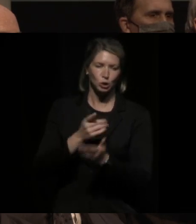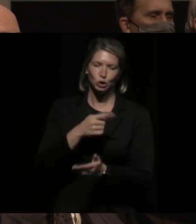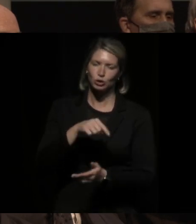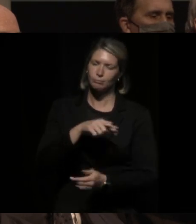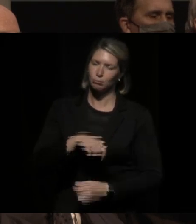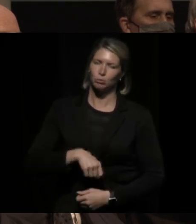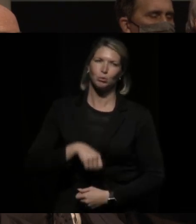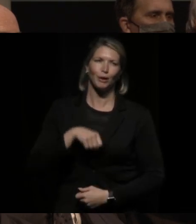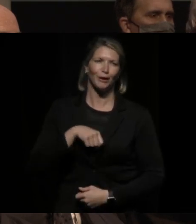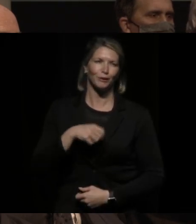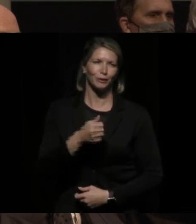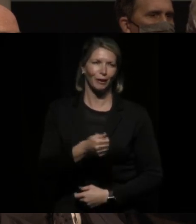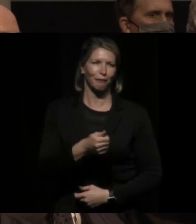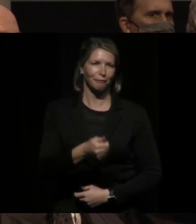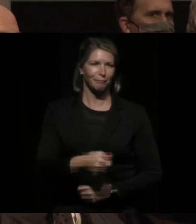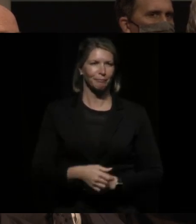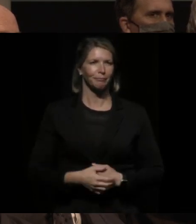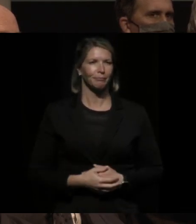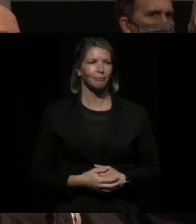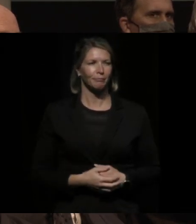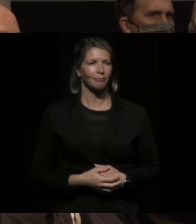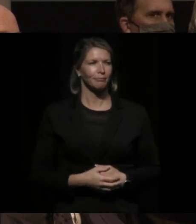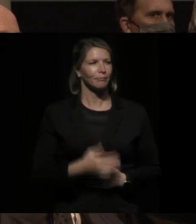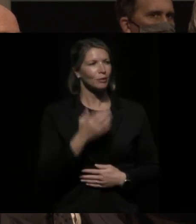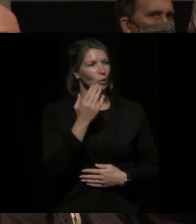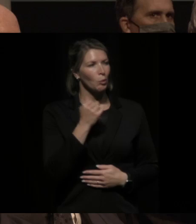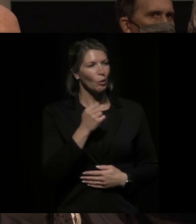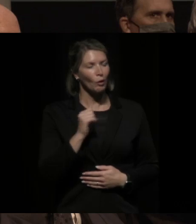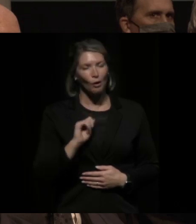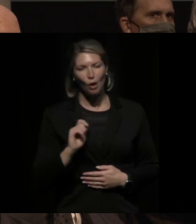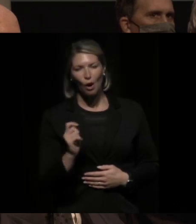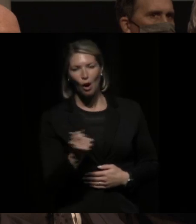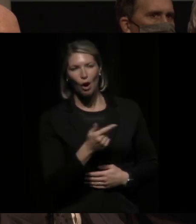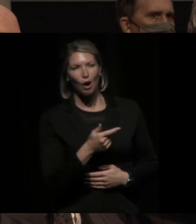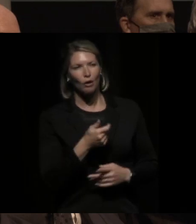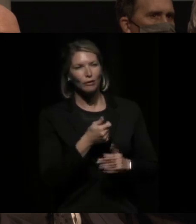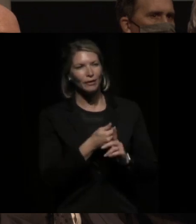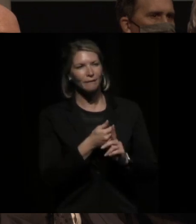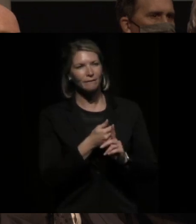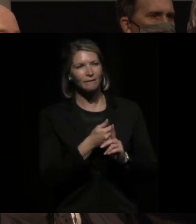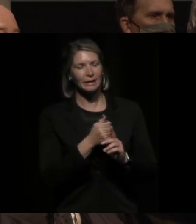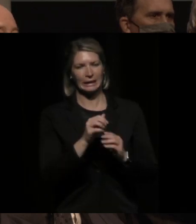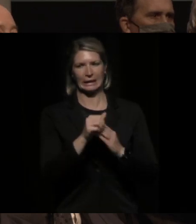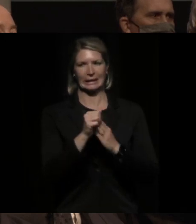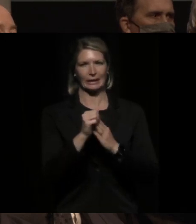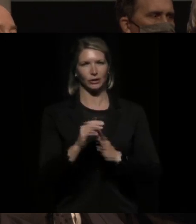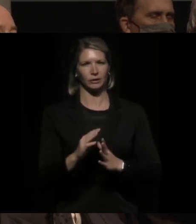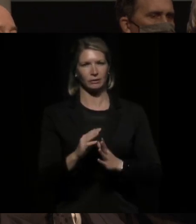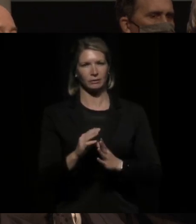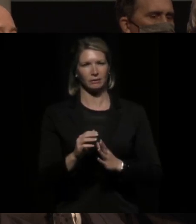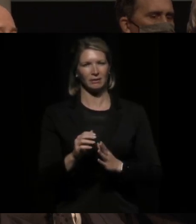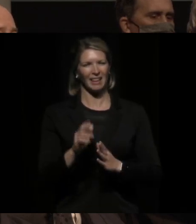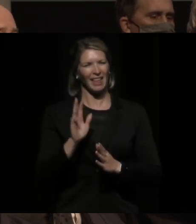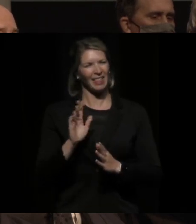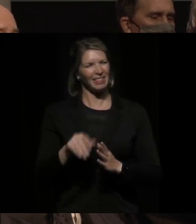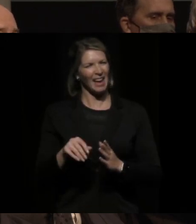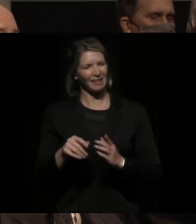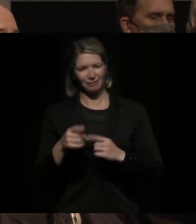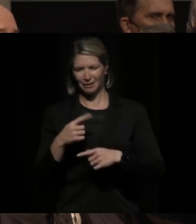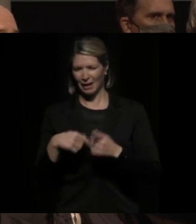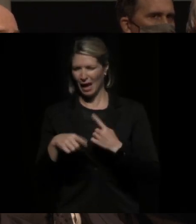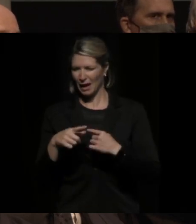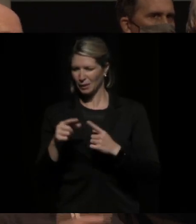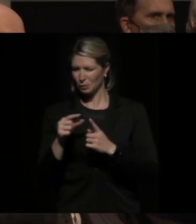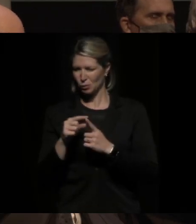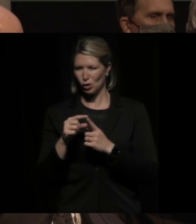proud, because you are all leaders. But what is leadership? It is what you have all displayed